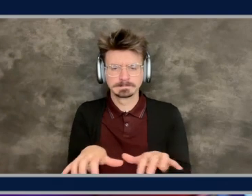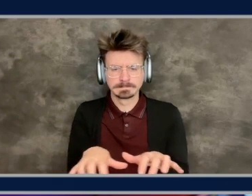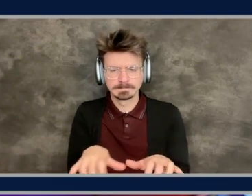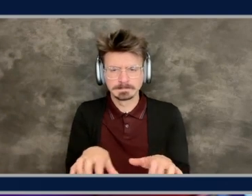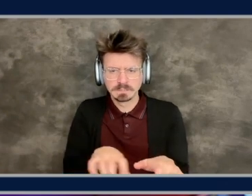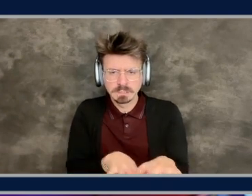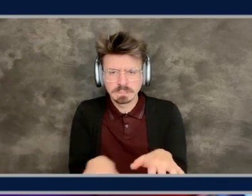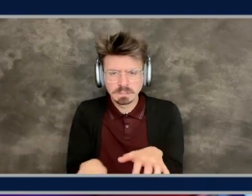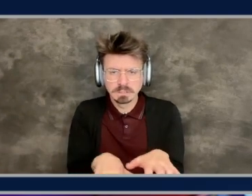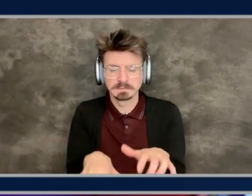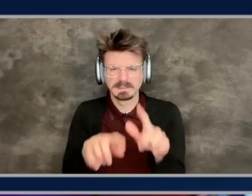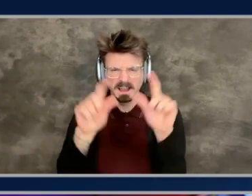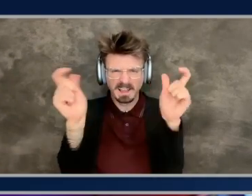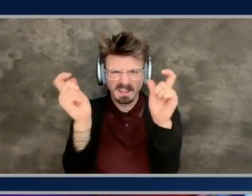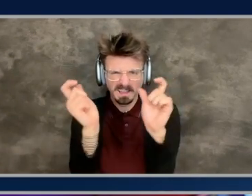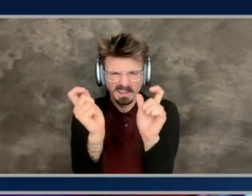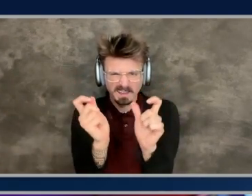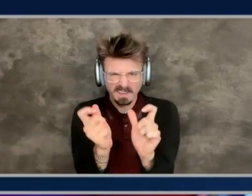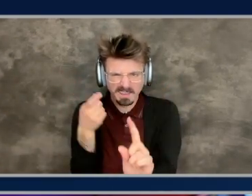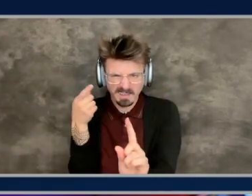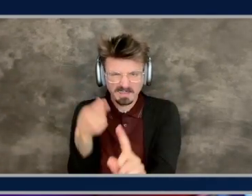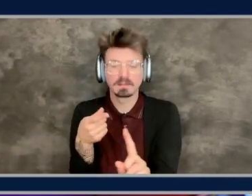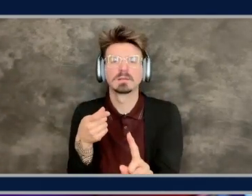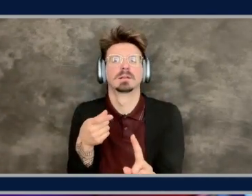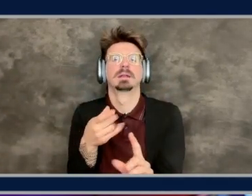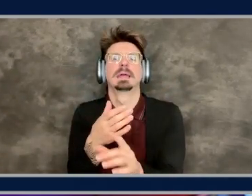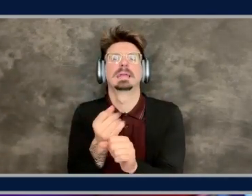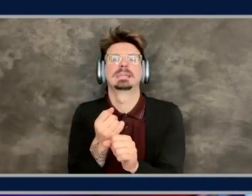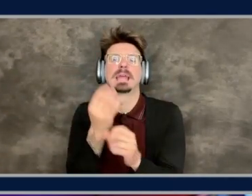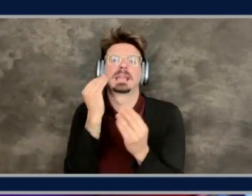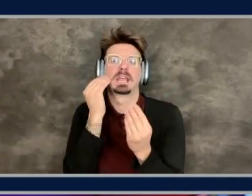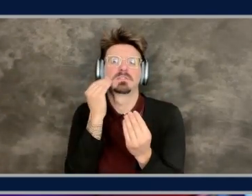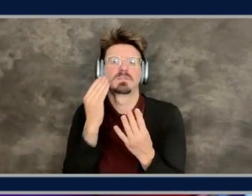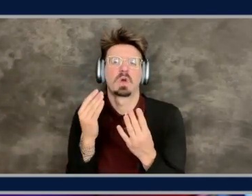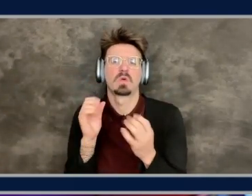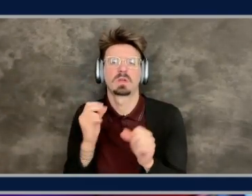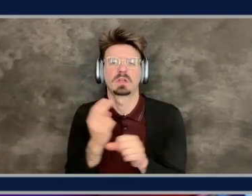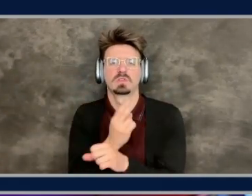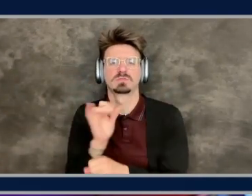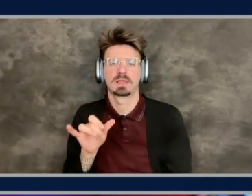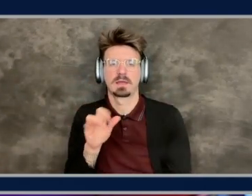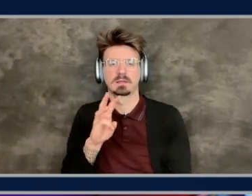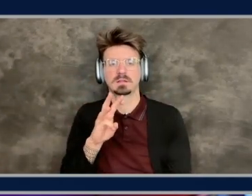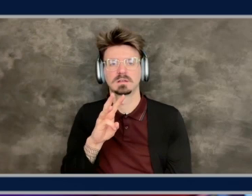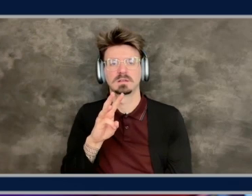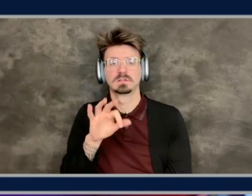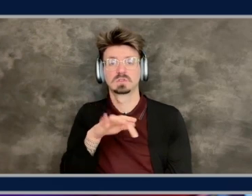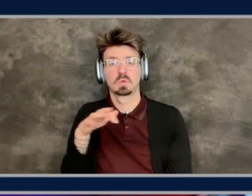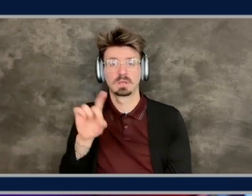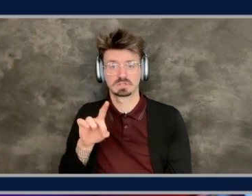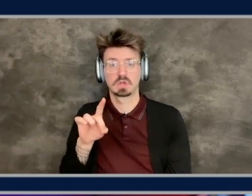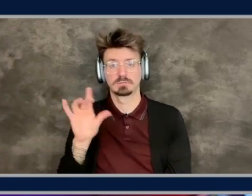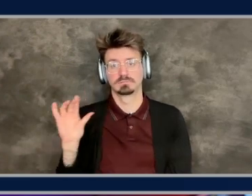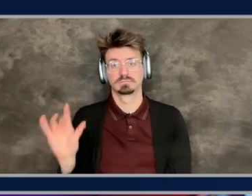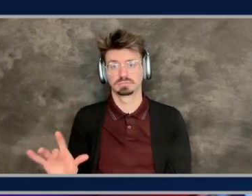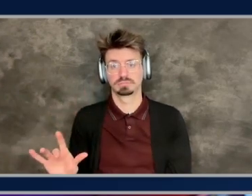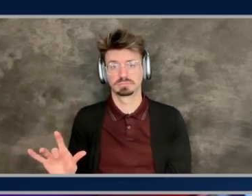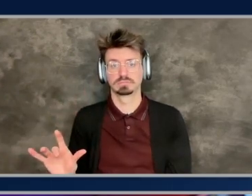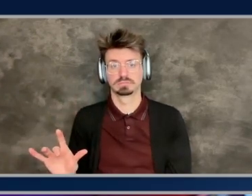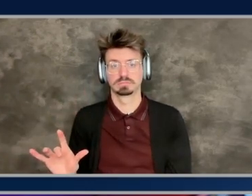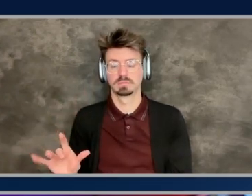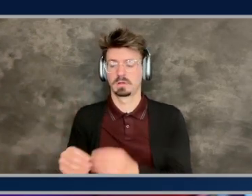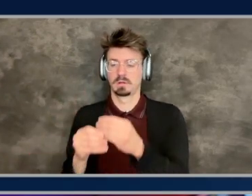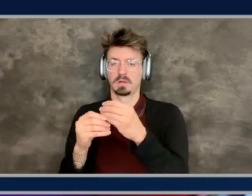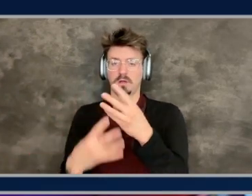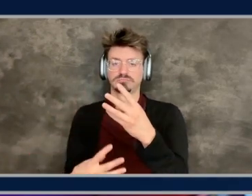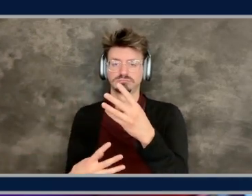specifically, you can use the get info, which is on the EC2 instance wizard. You click on that, and you'll bring up a little selection here where you